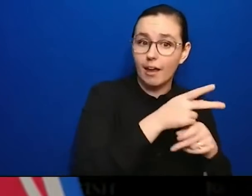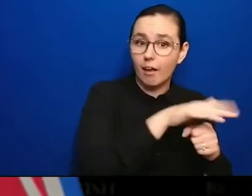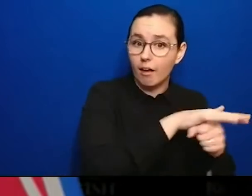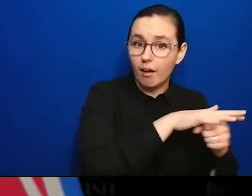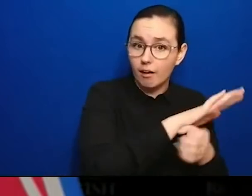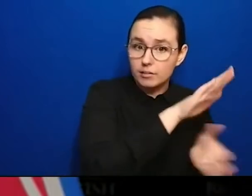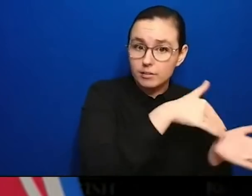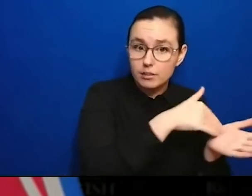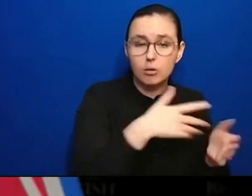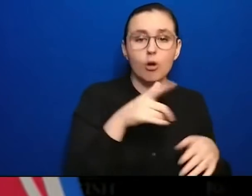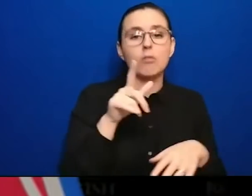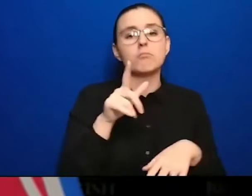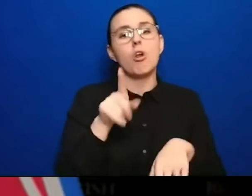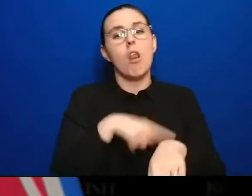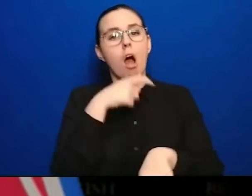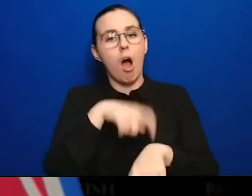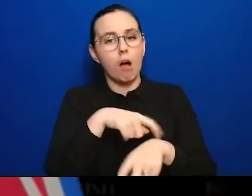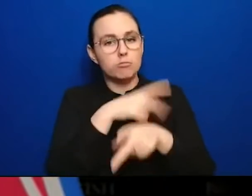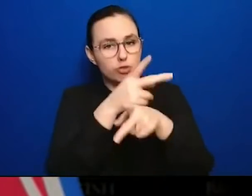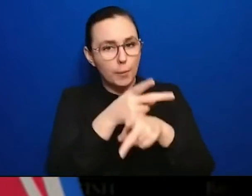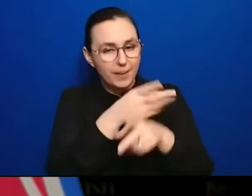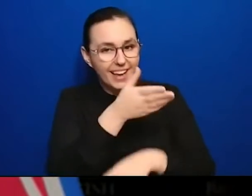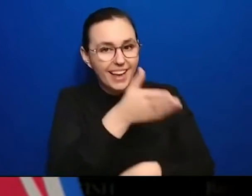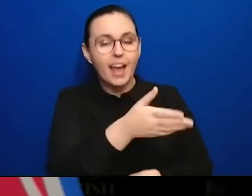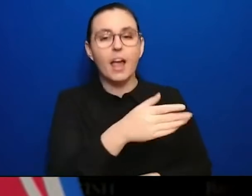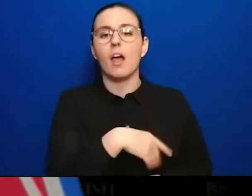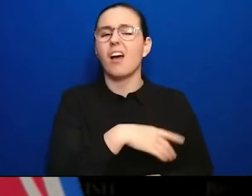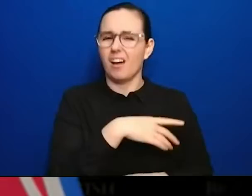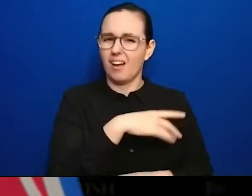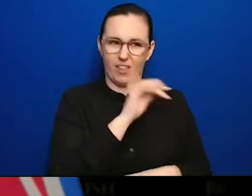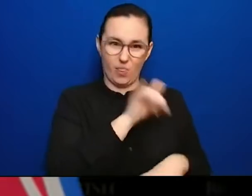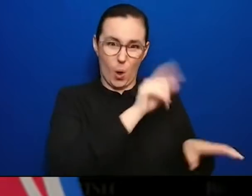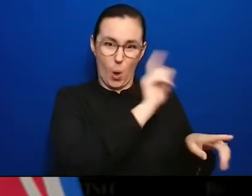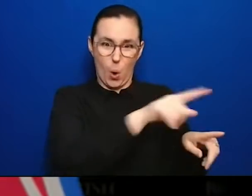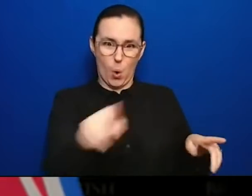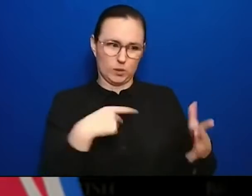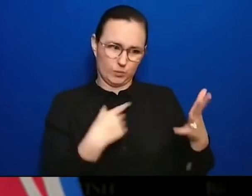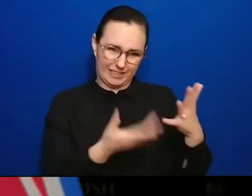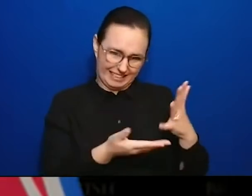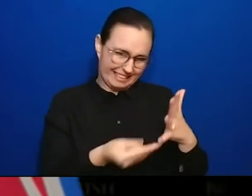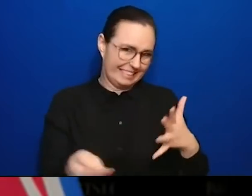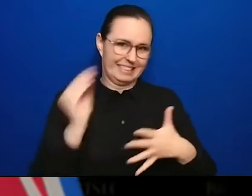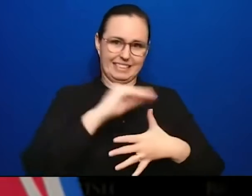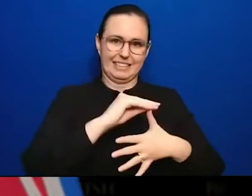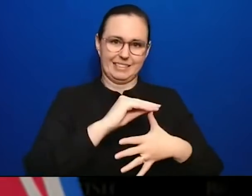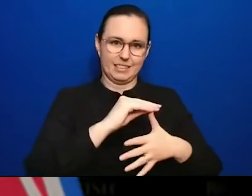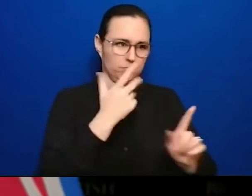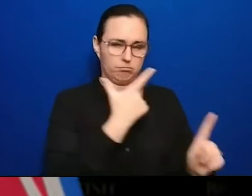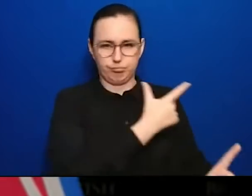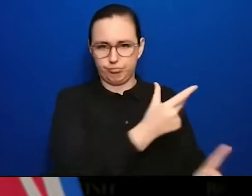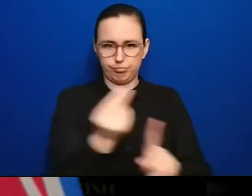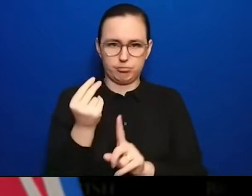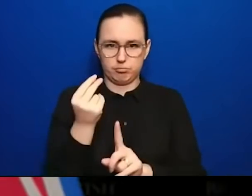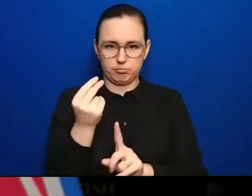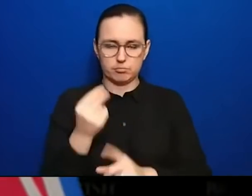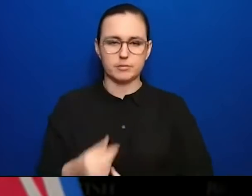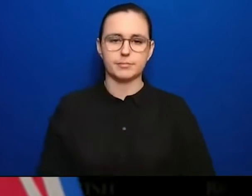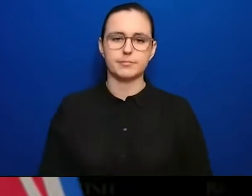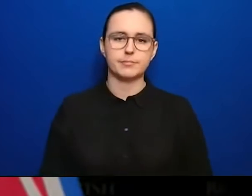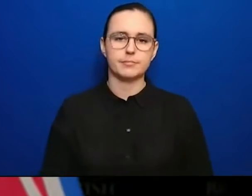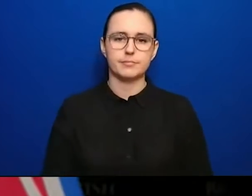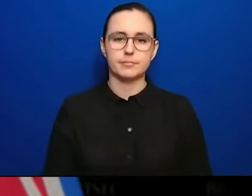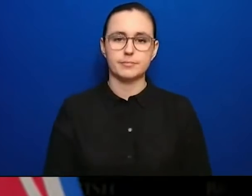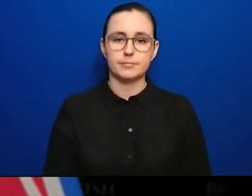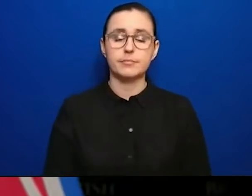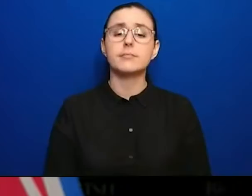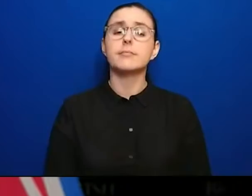this isn't people who might be vaccinated. This isn't an announcement of people getting vaccinated. 60% of people, all those over 70, have received their third